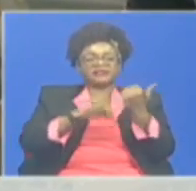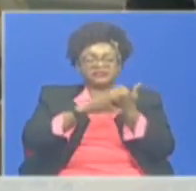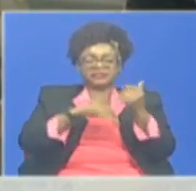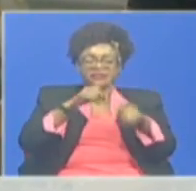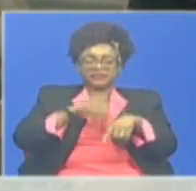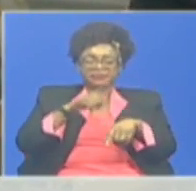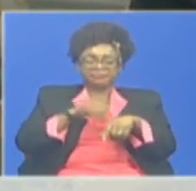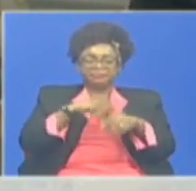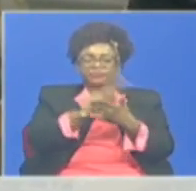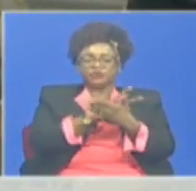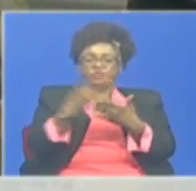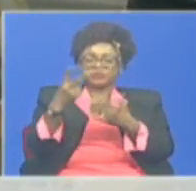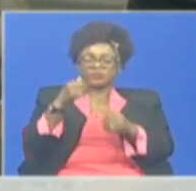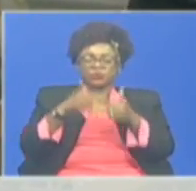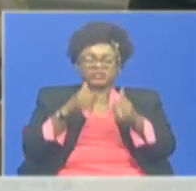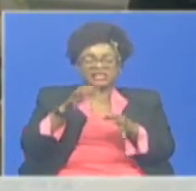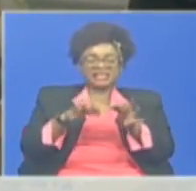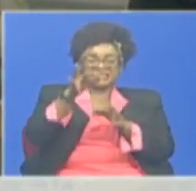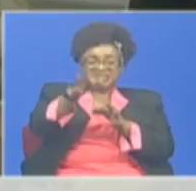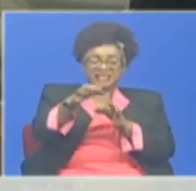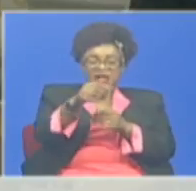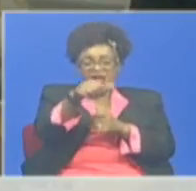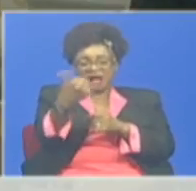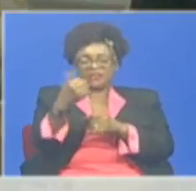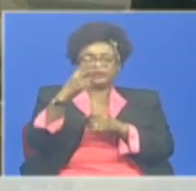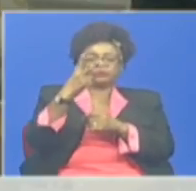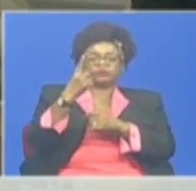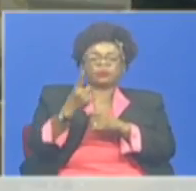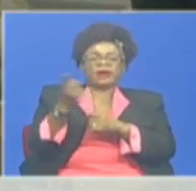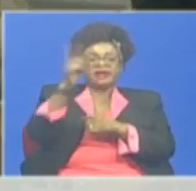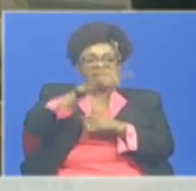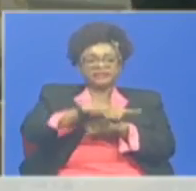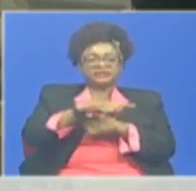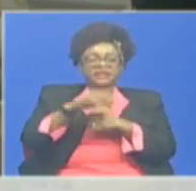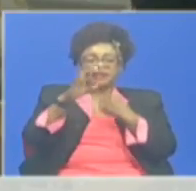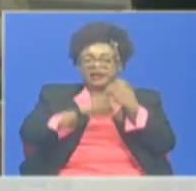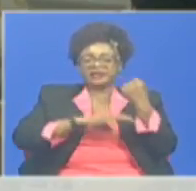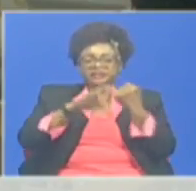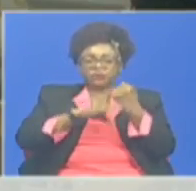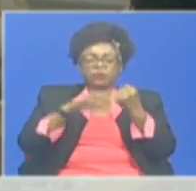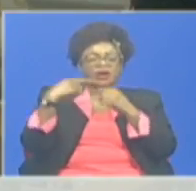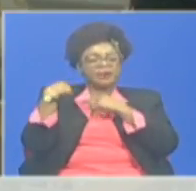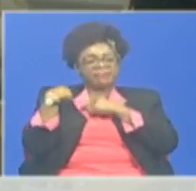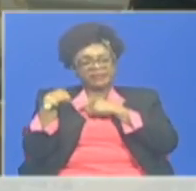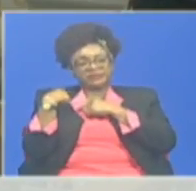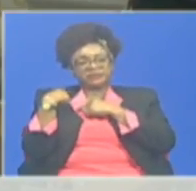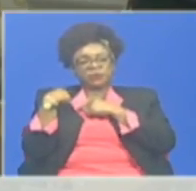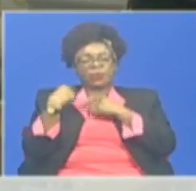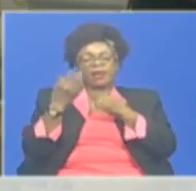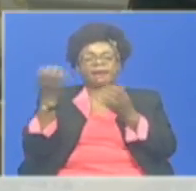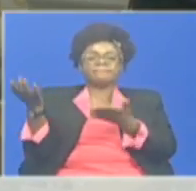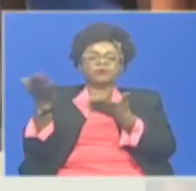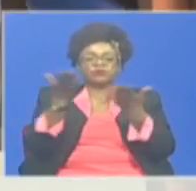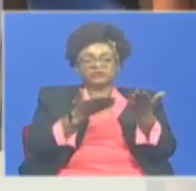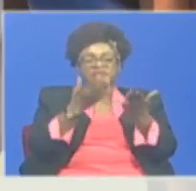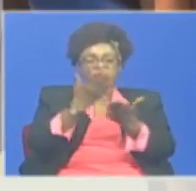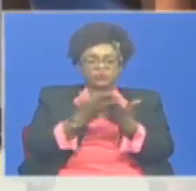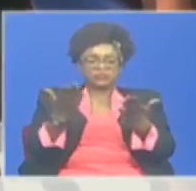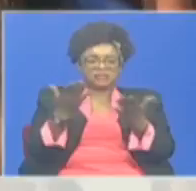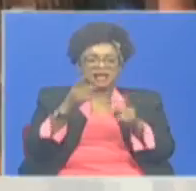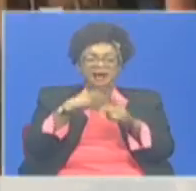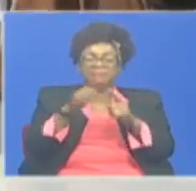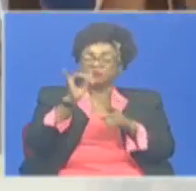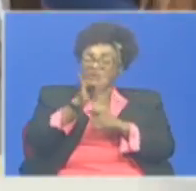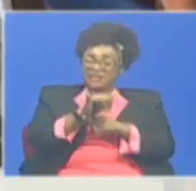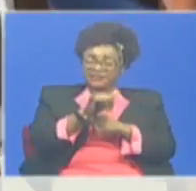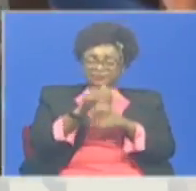been extended for a further 21 days, the country will rely on imported goods to keep their markets alive. But with the importation role, a